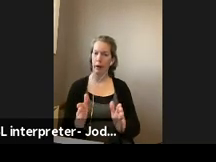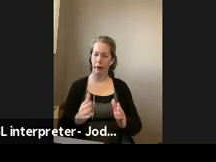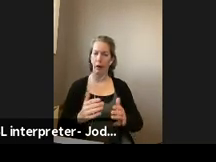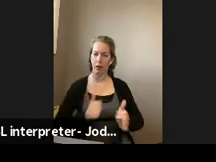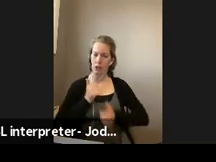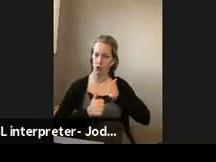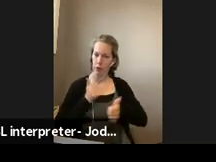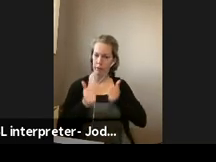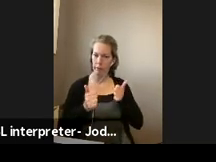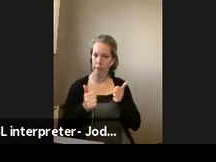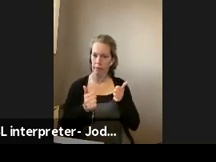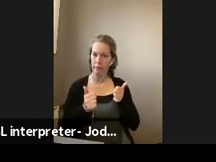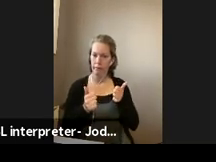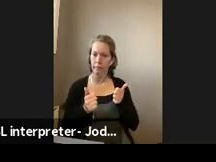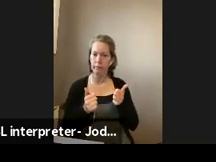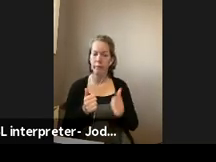Resources. That's great.